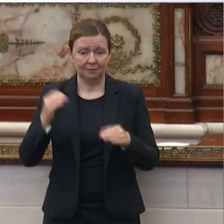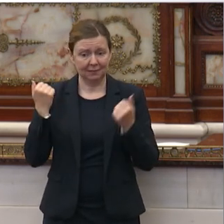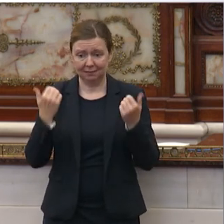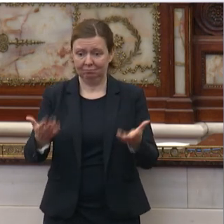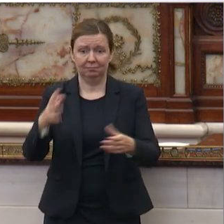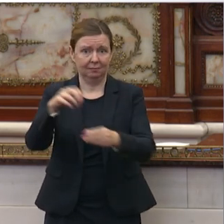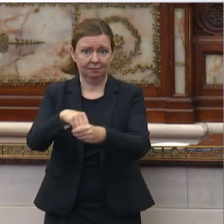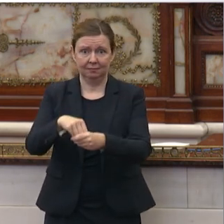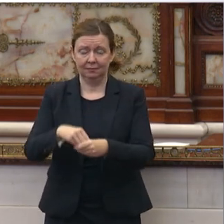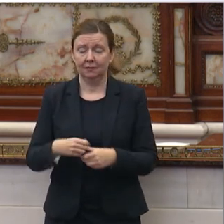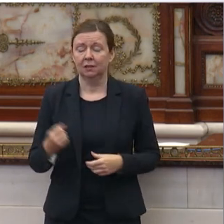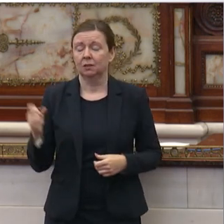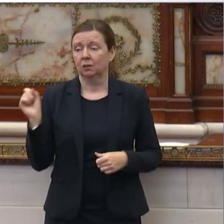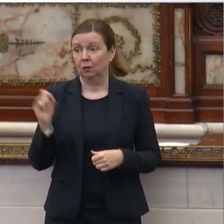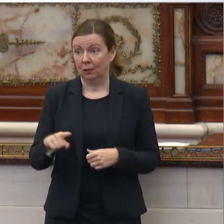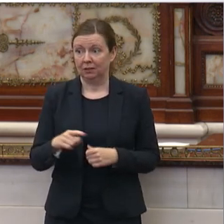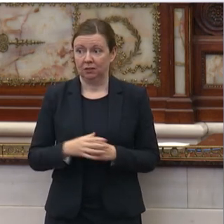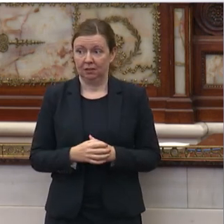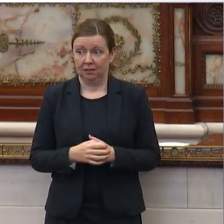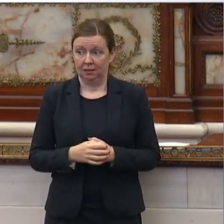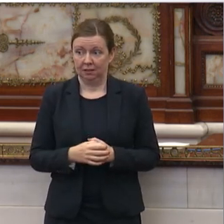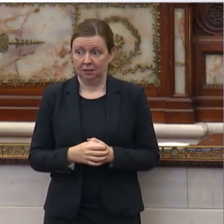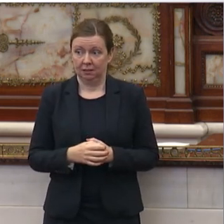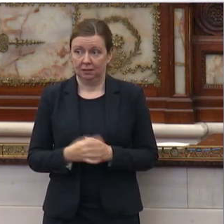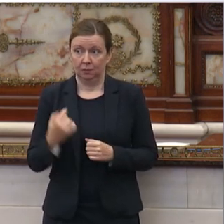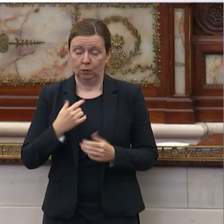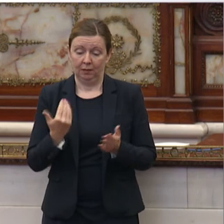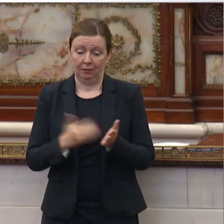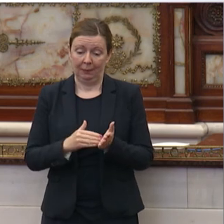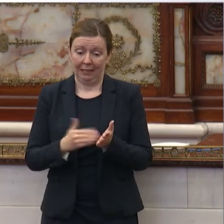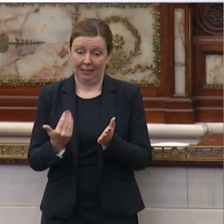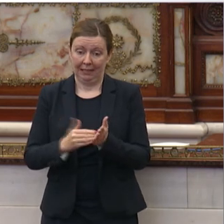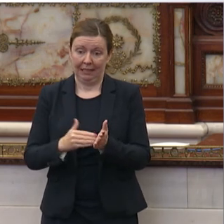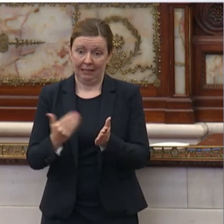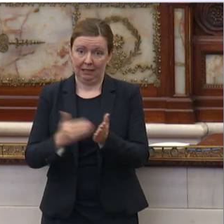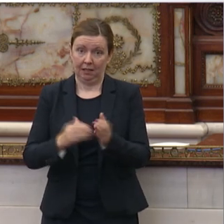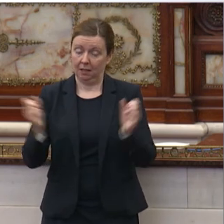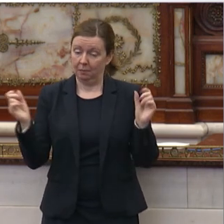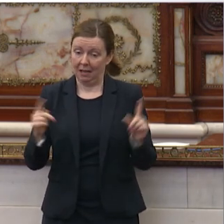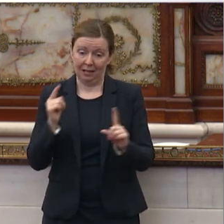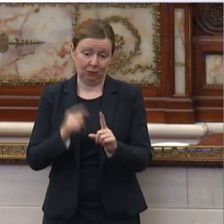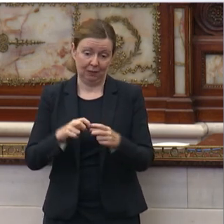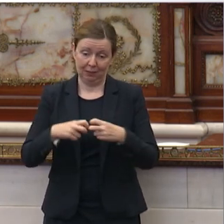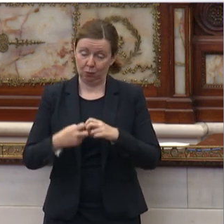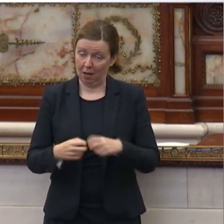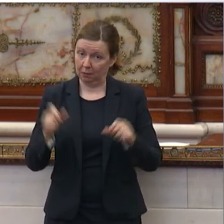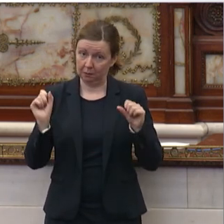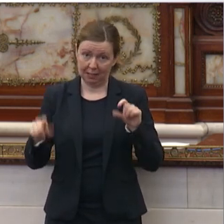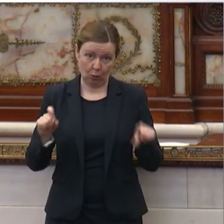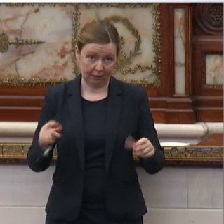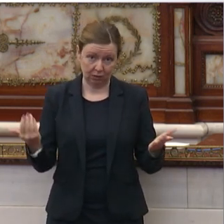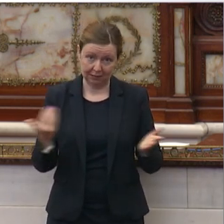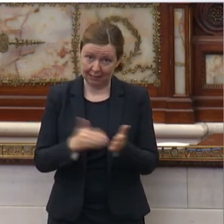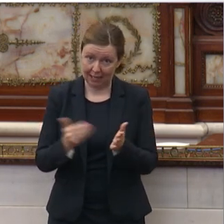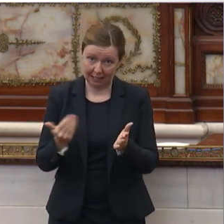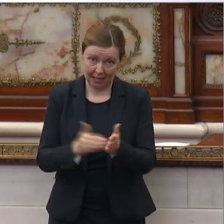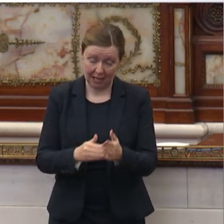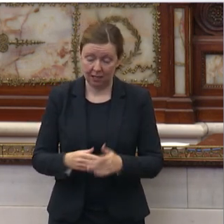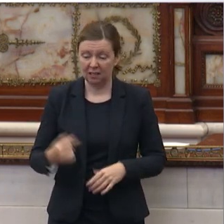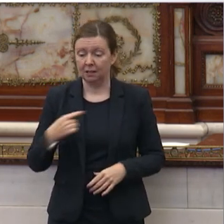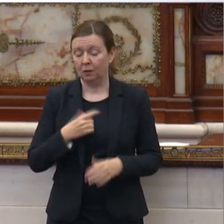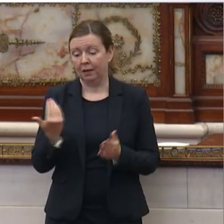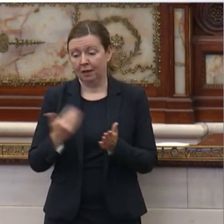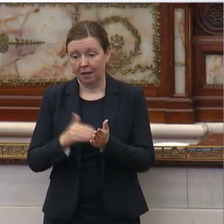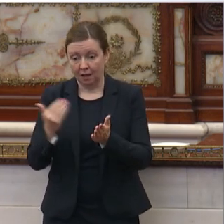And so the question is, we repeatedly come back to these questions. We